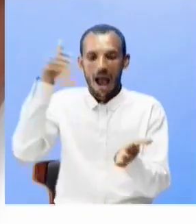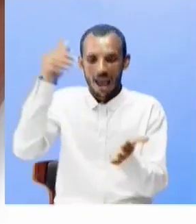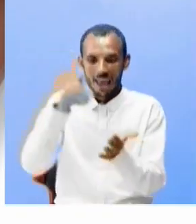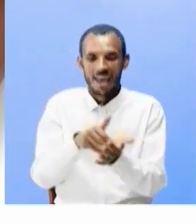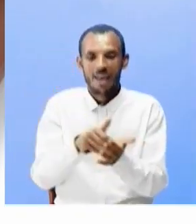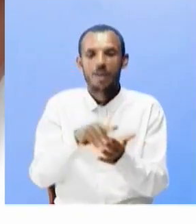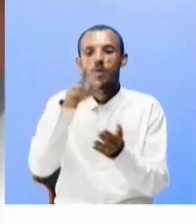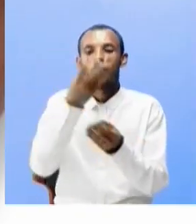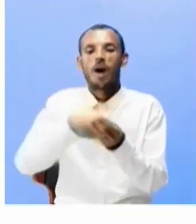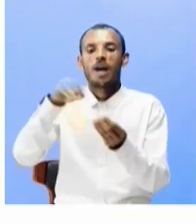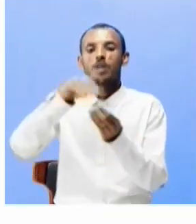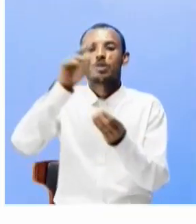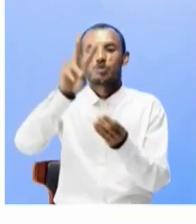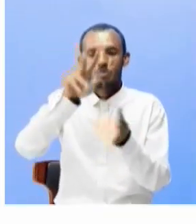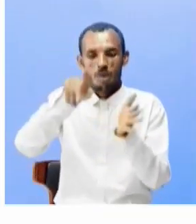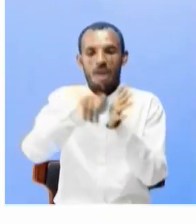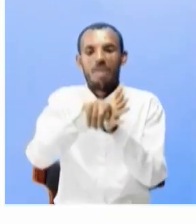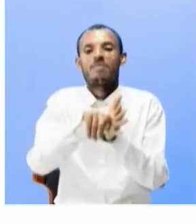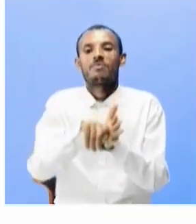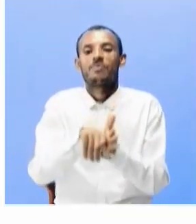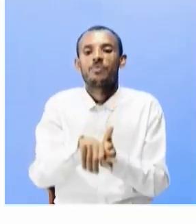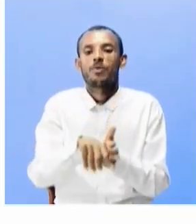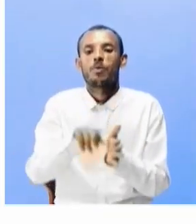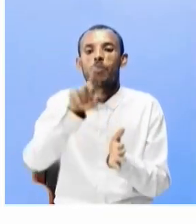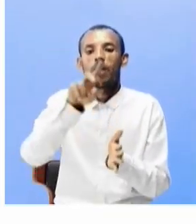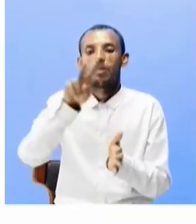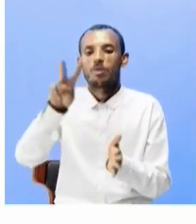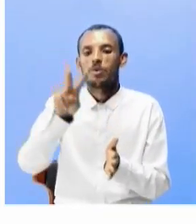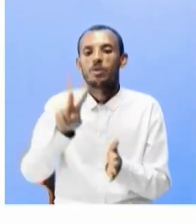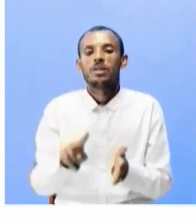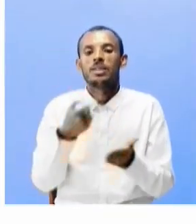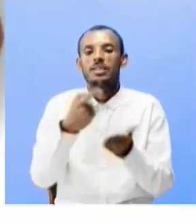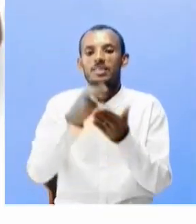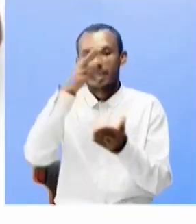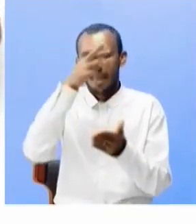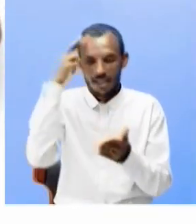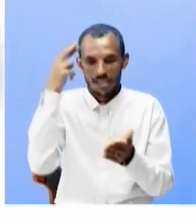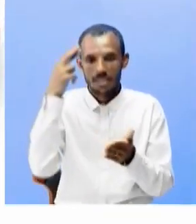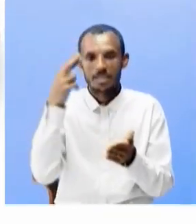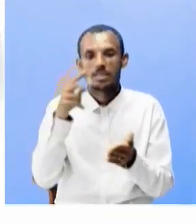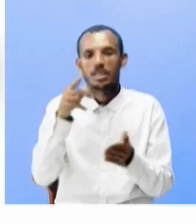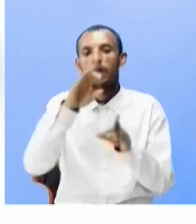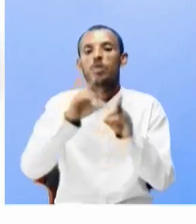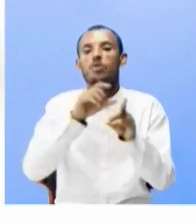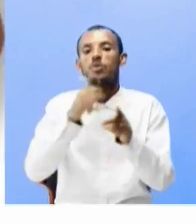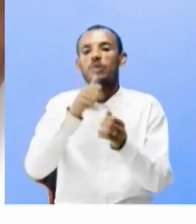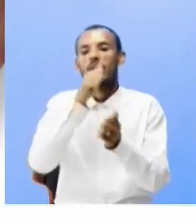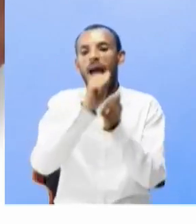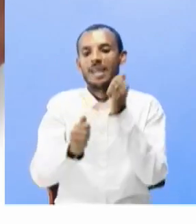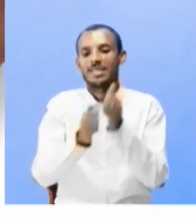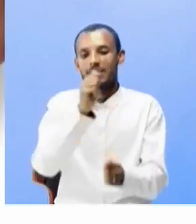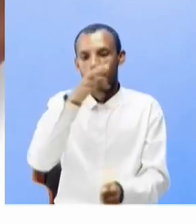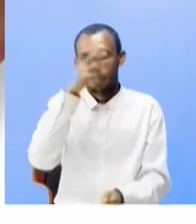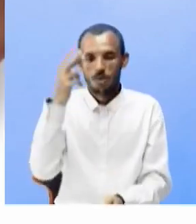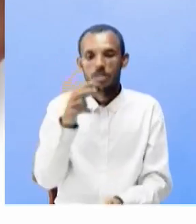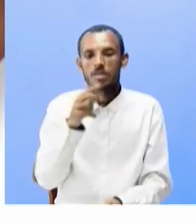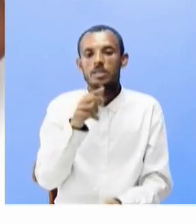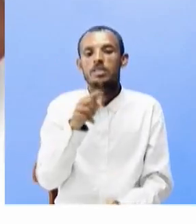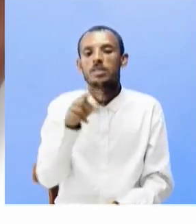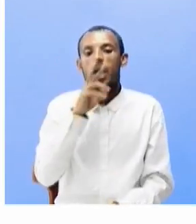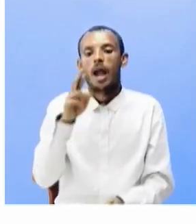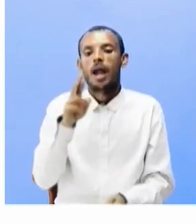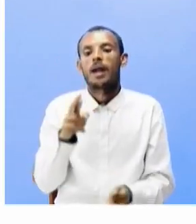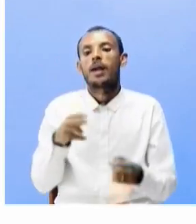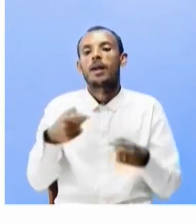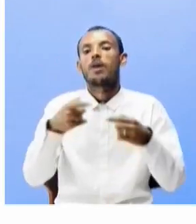you add 2 negatives. In this case, they do not cancel out because they are not opposite.